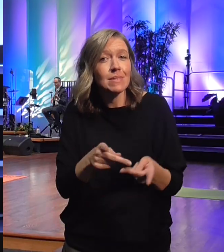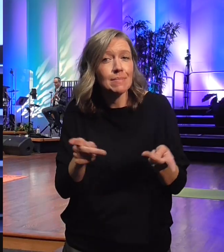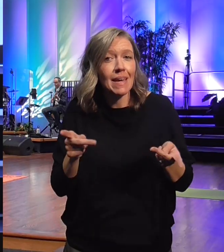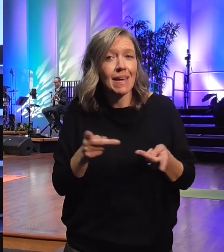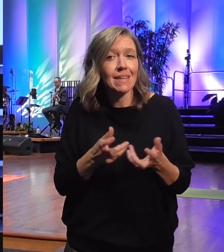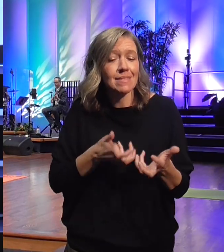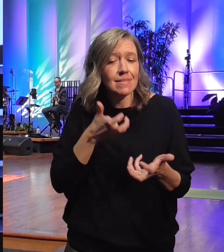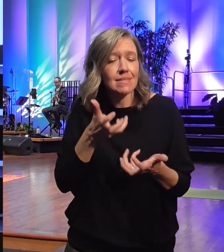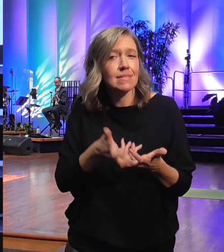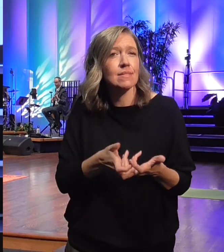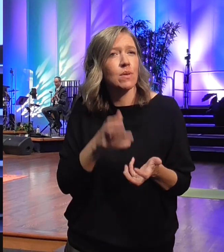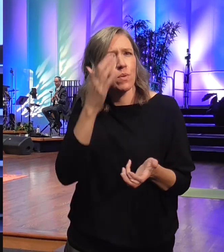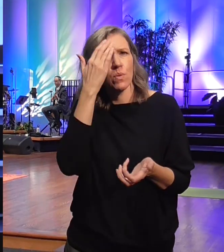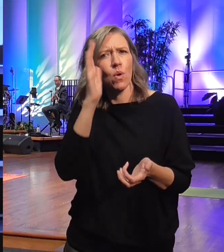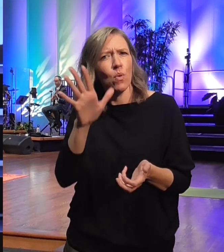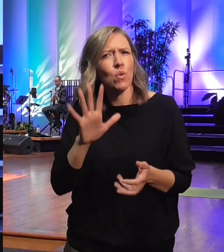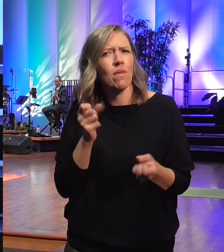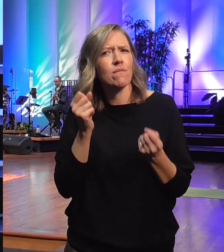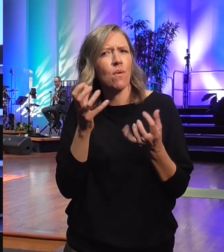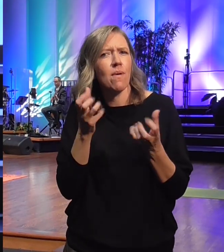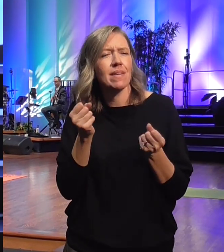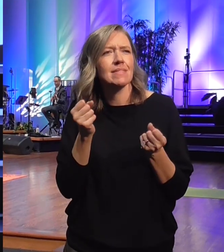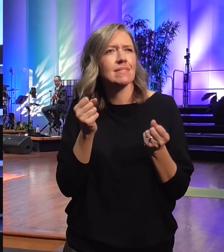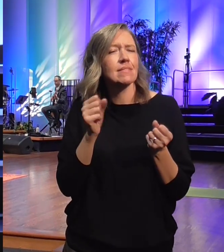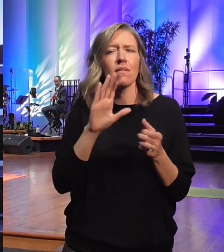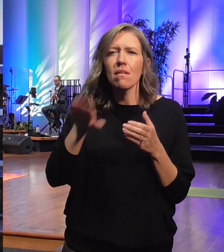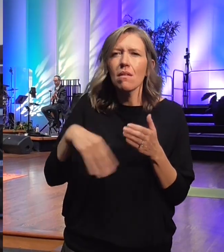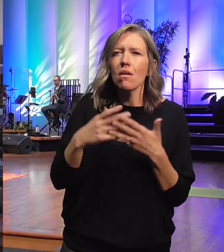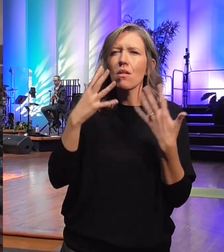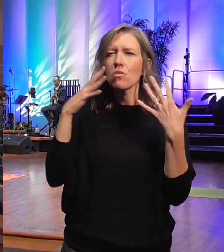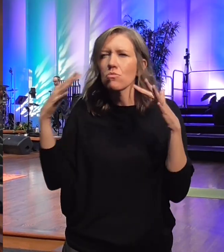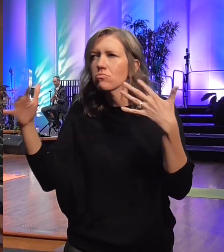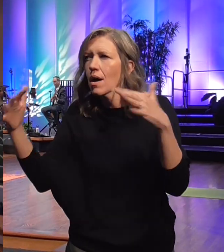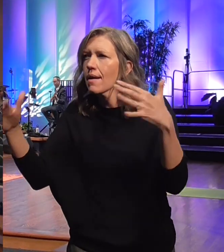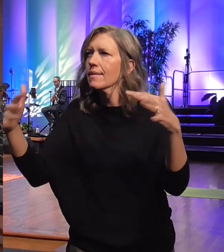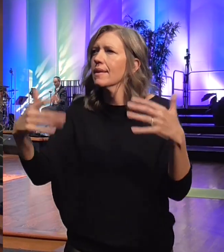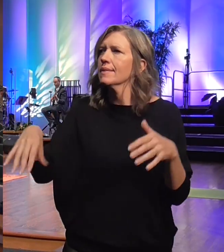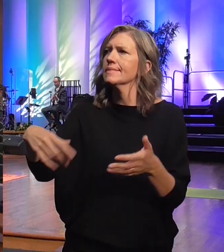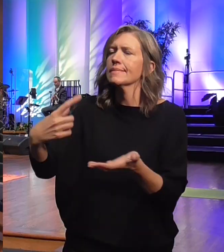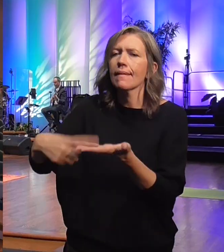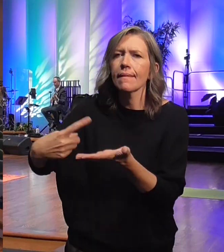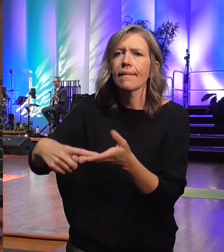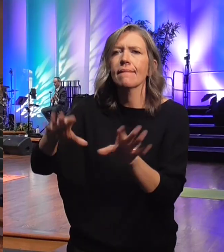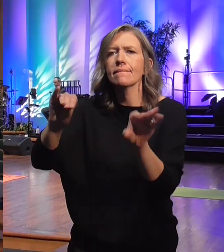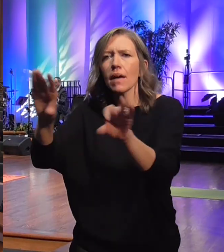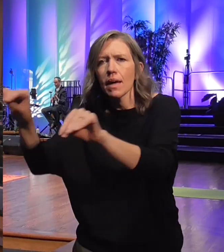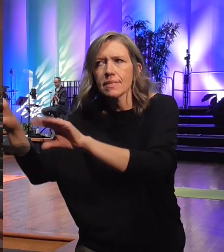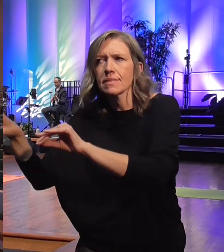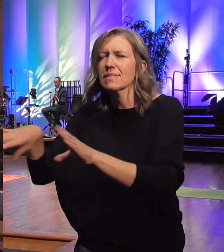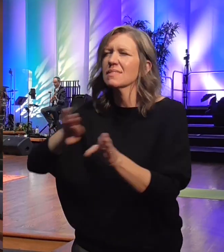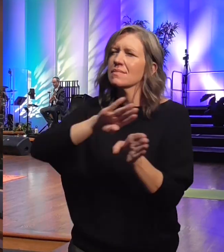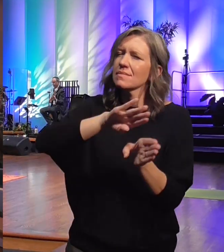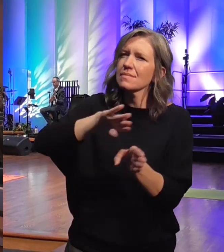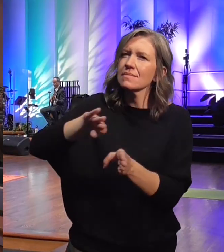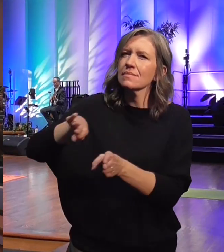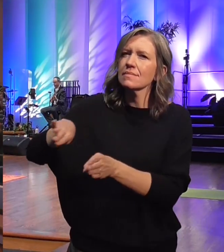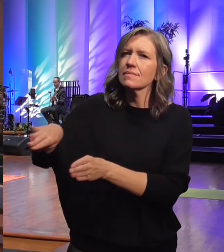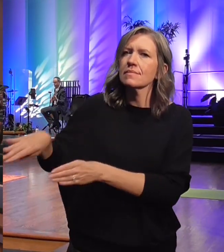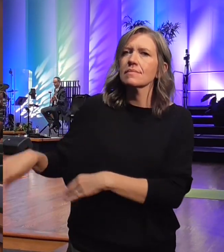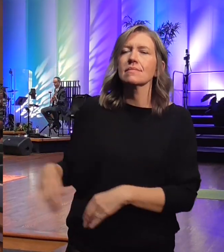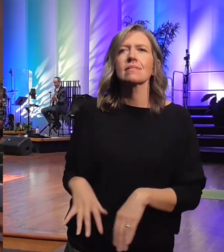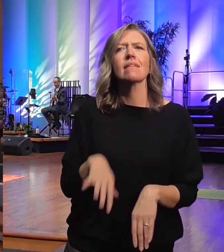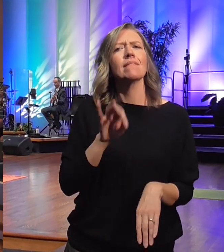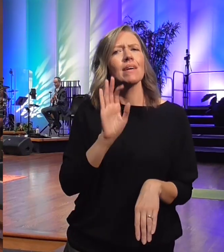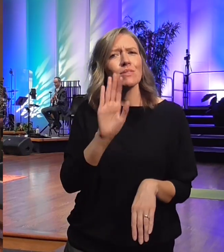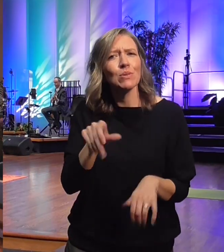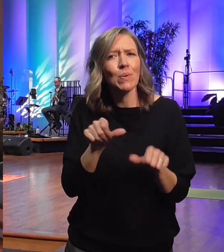grace, know your voice. All the ruckus, all the fuss and all the noise.